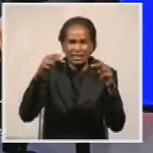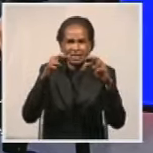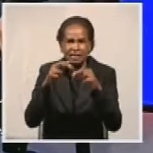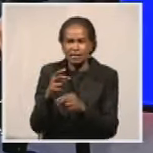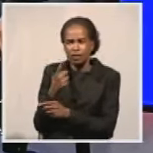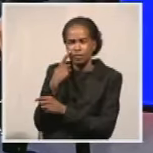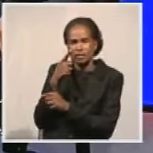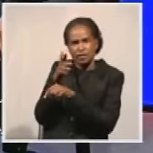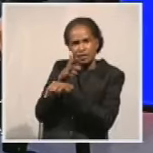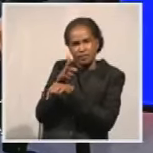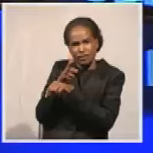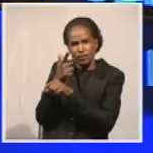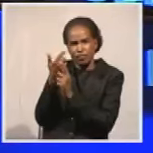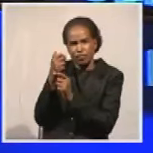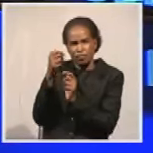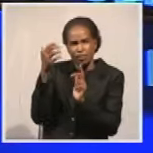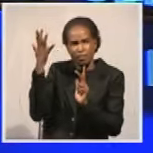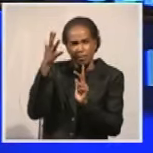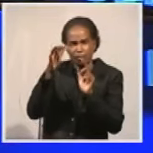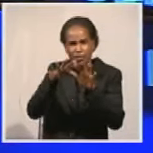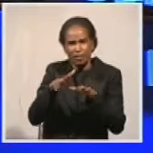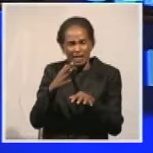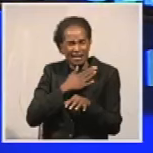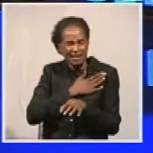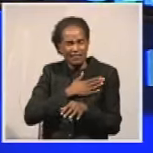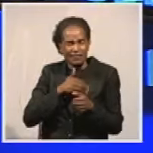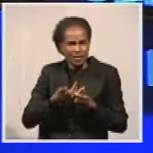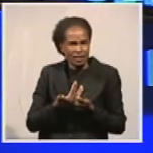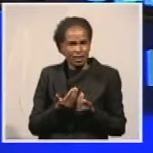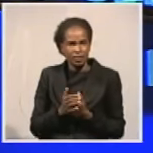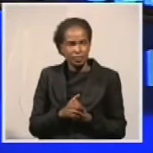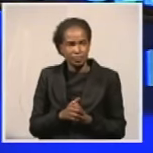from Professor Kashavivi? Well,